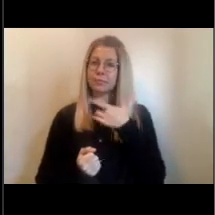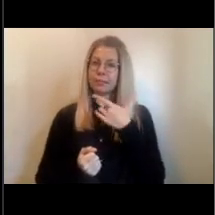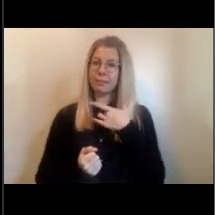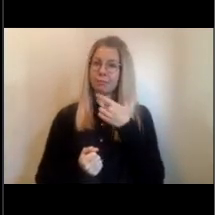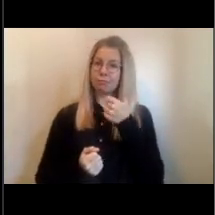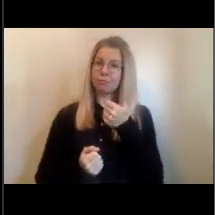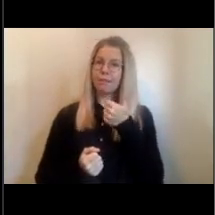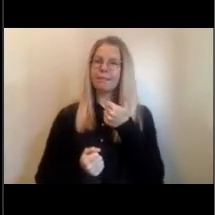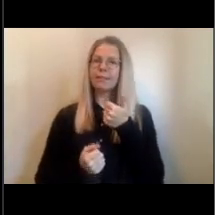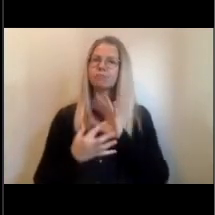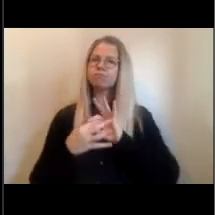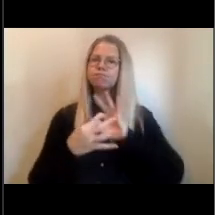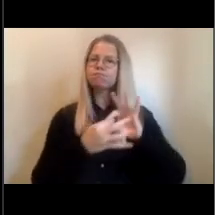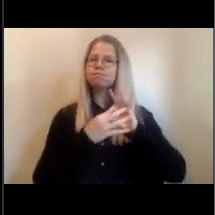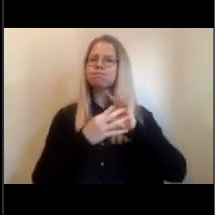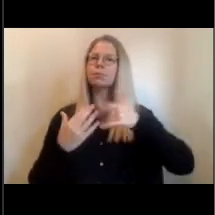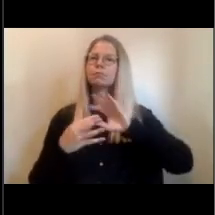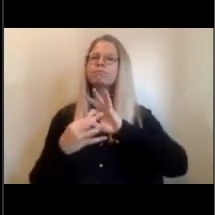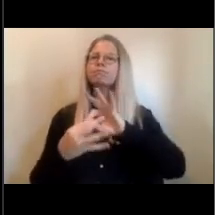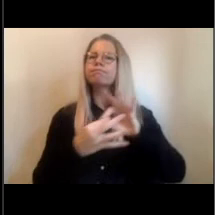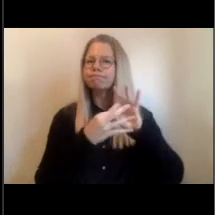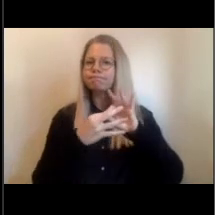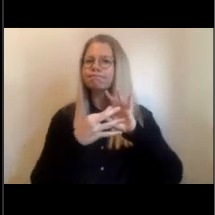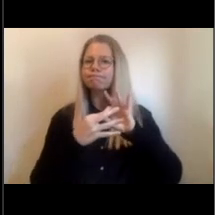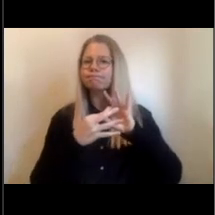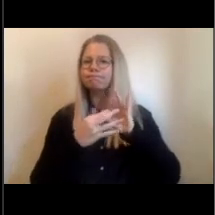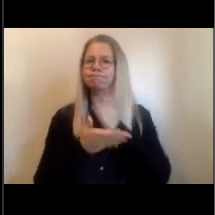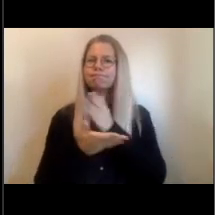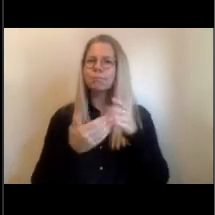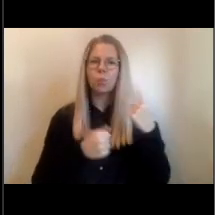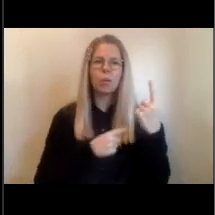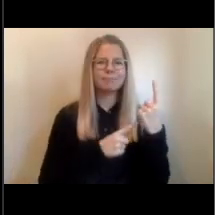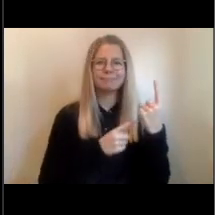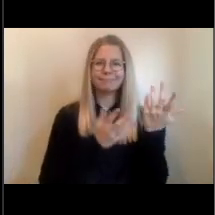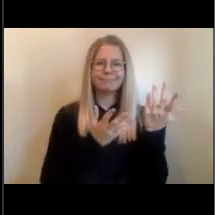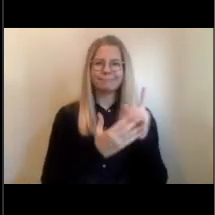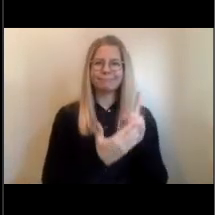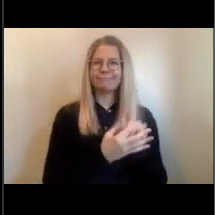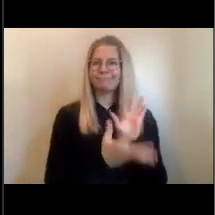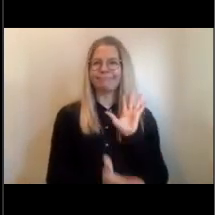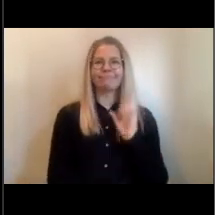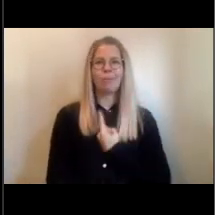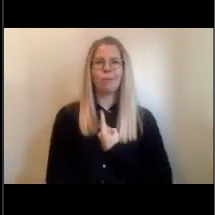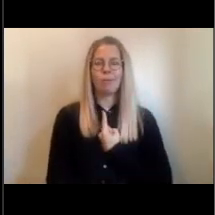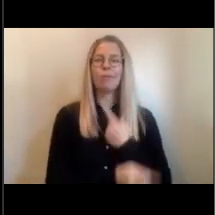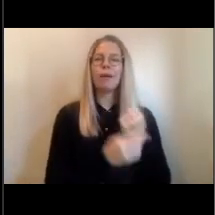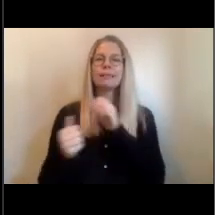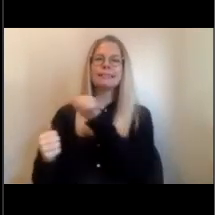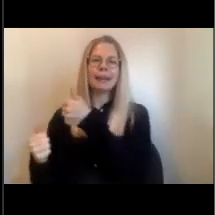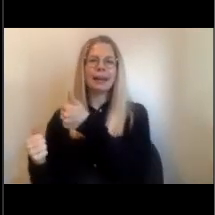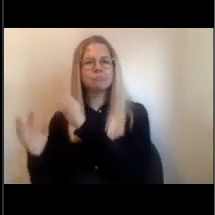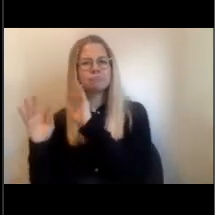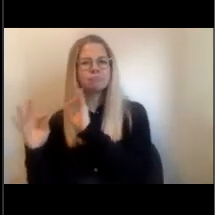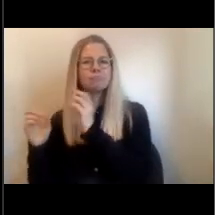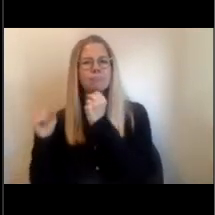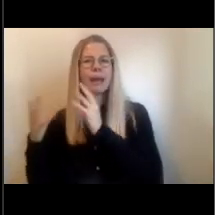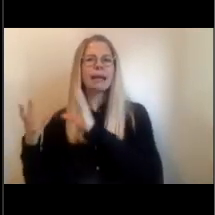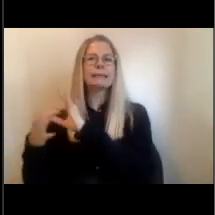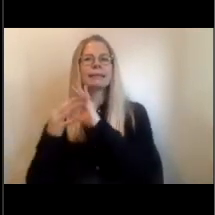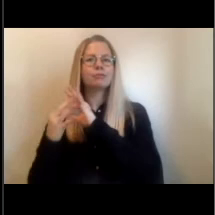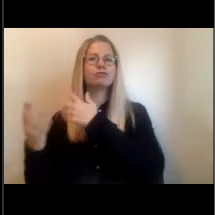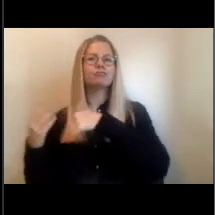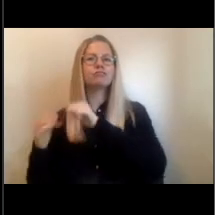with 1 being not at all connected and 10 being very connected? Just go ahead and jot down a number for